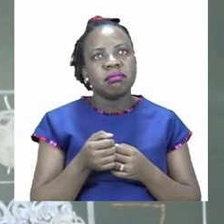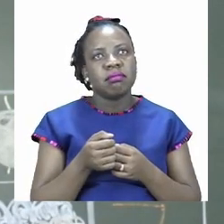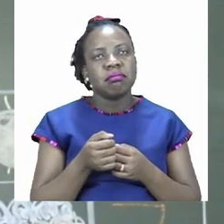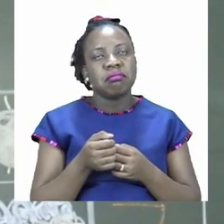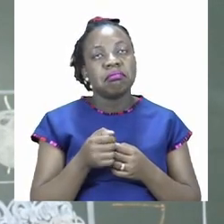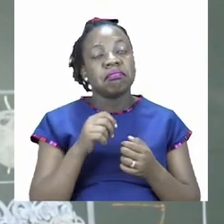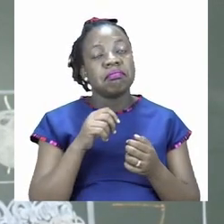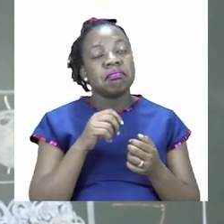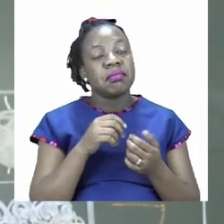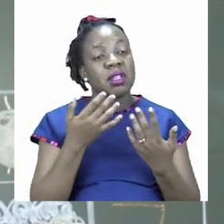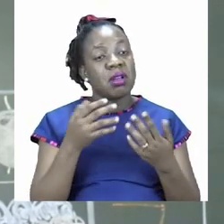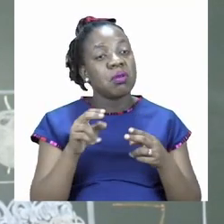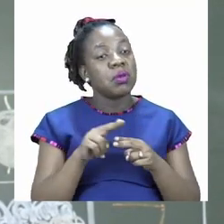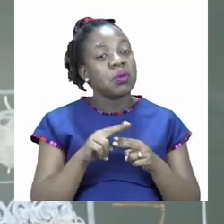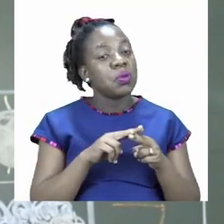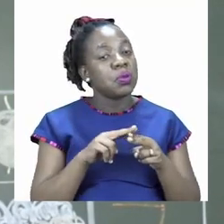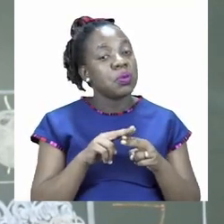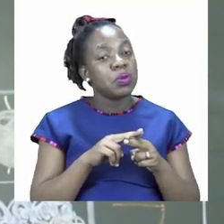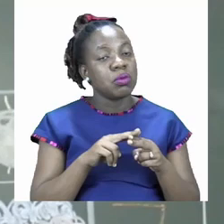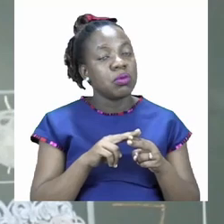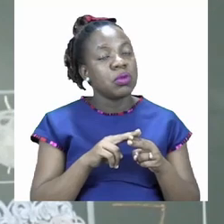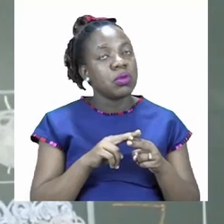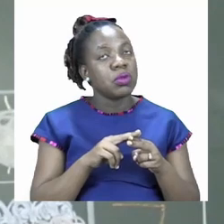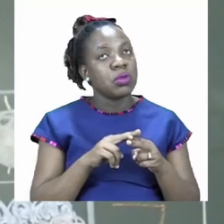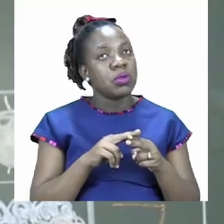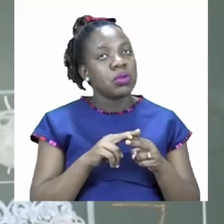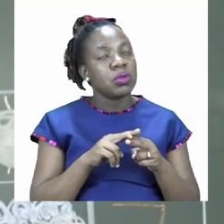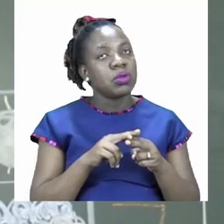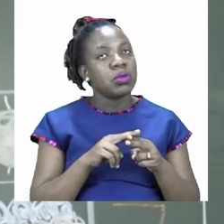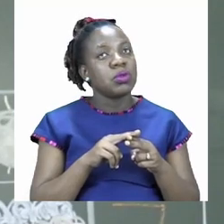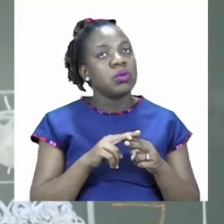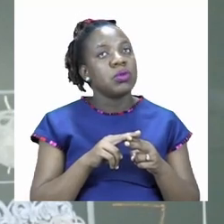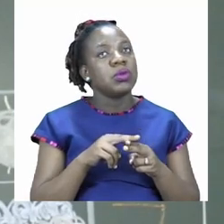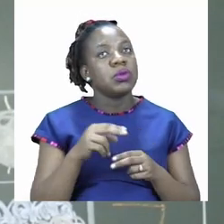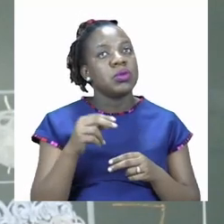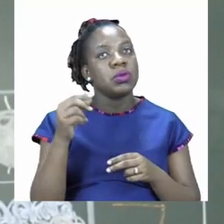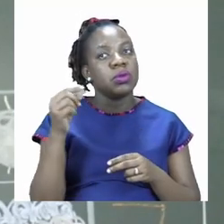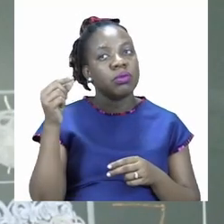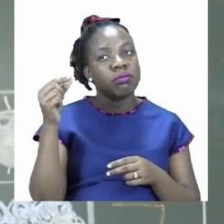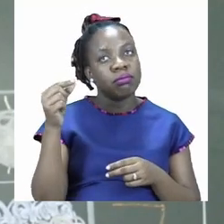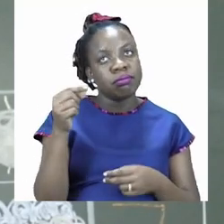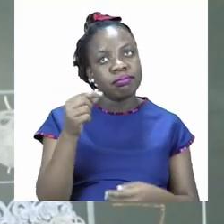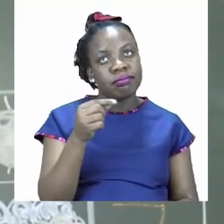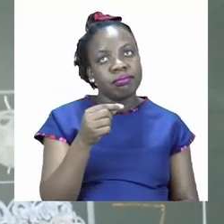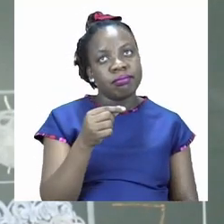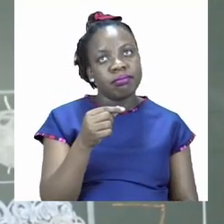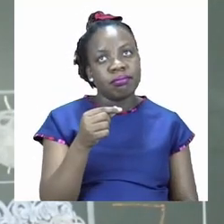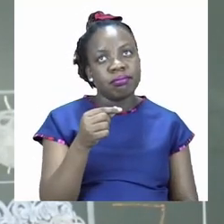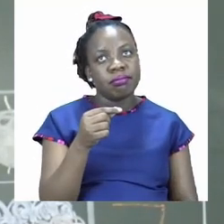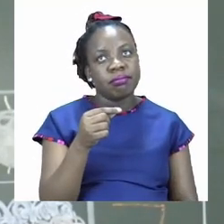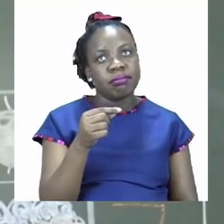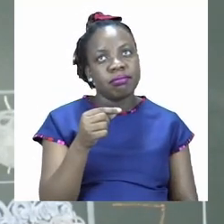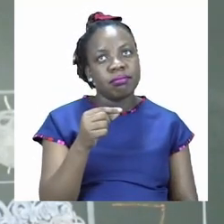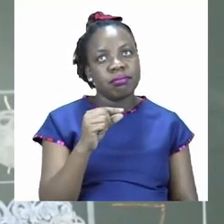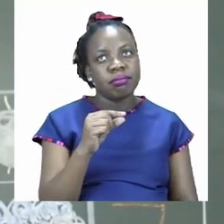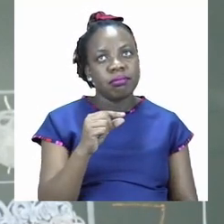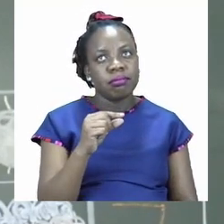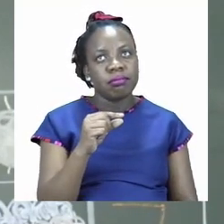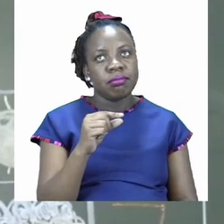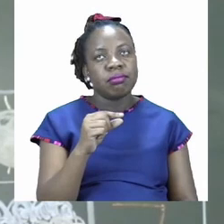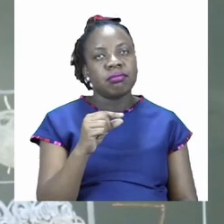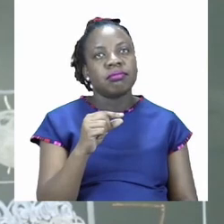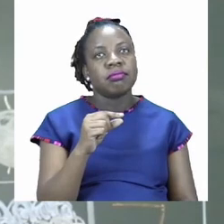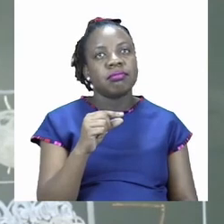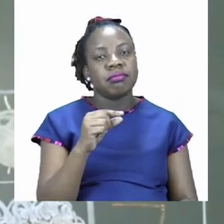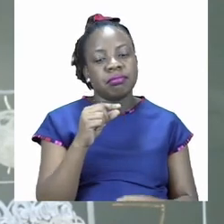means that it is closer to grams than it is kilograms. So go ahead and write your G for grams.